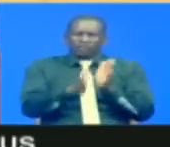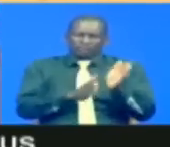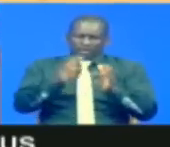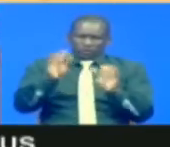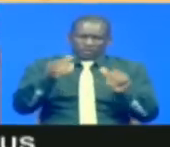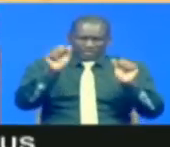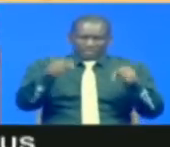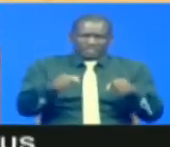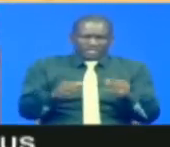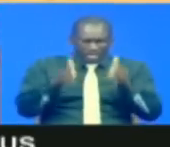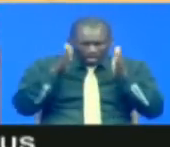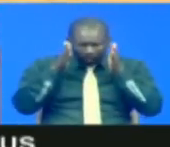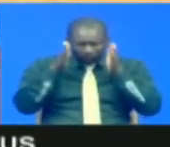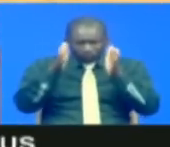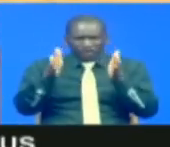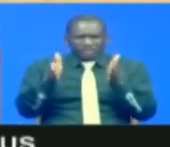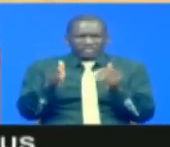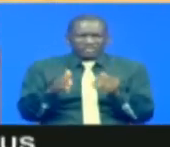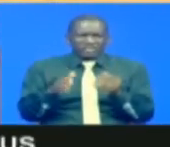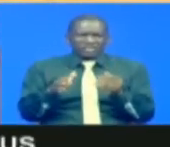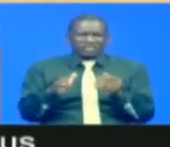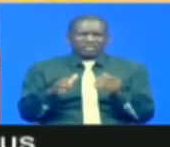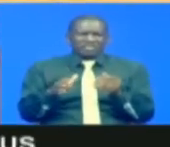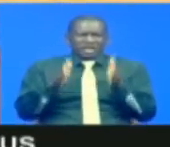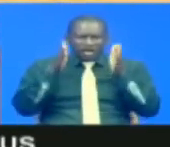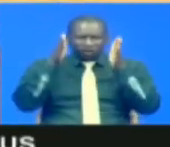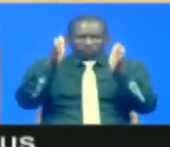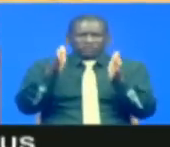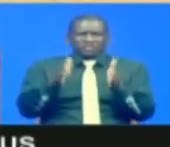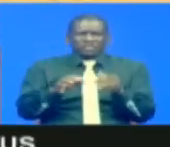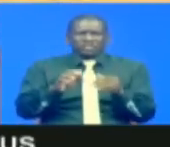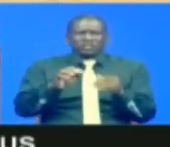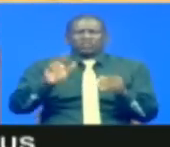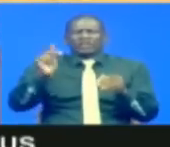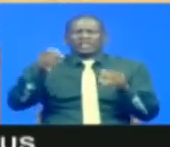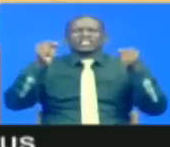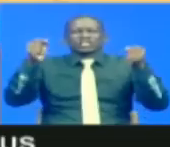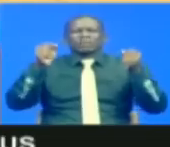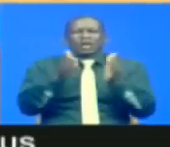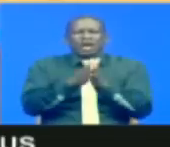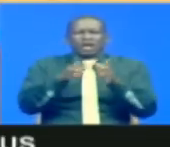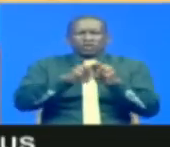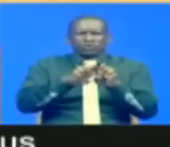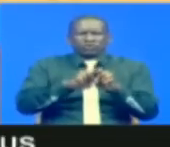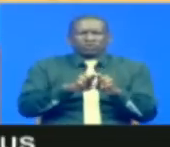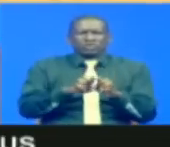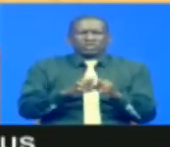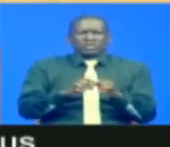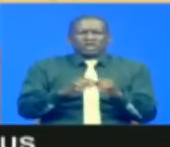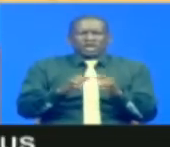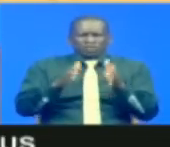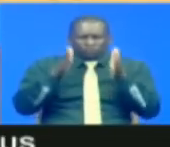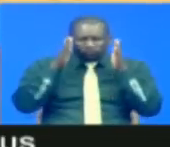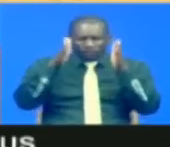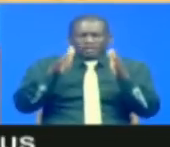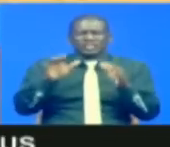I am focusing that to present Kenya in World Championship and also in African World Championship.